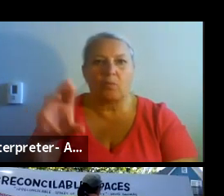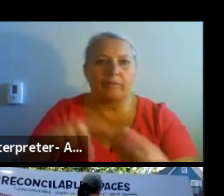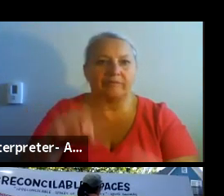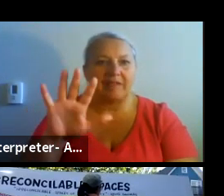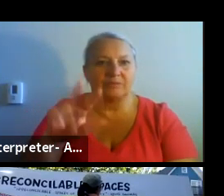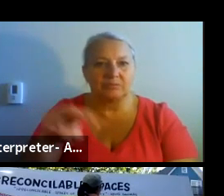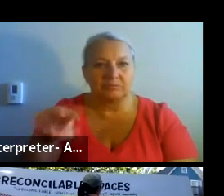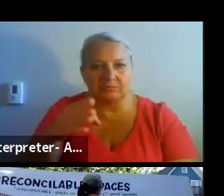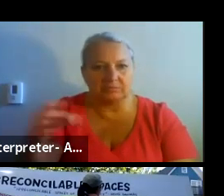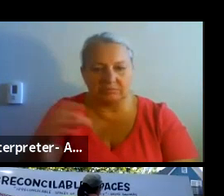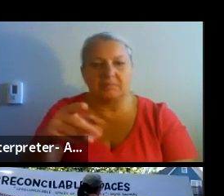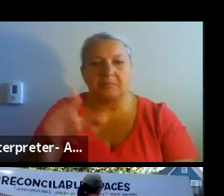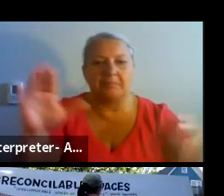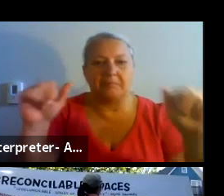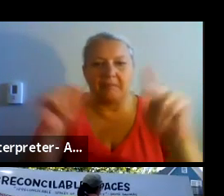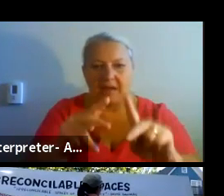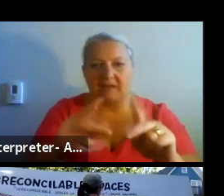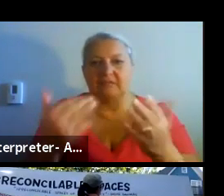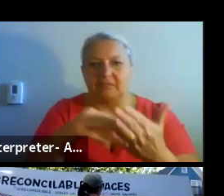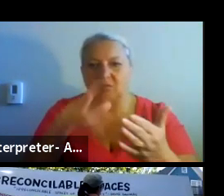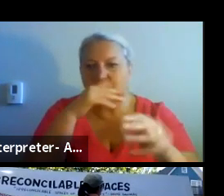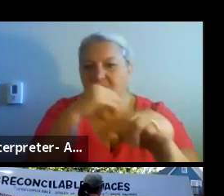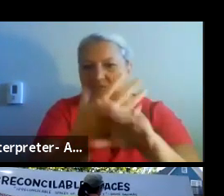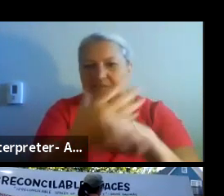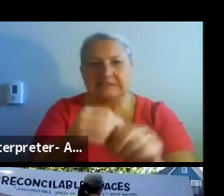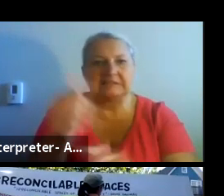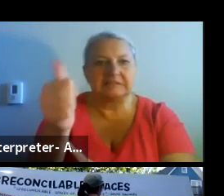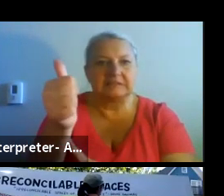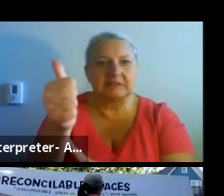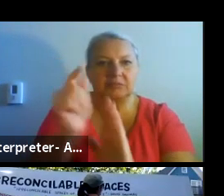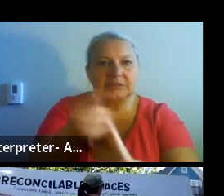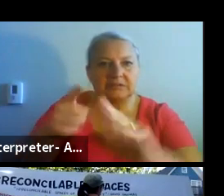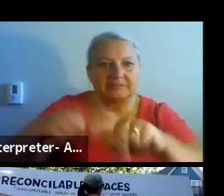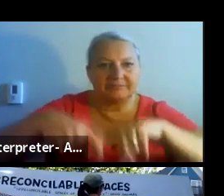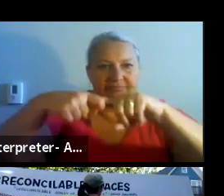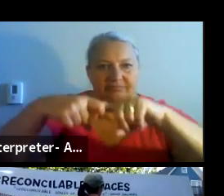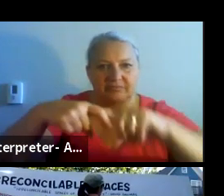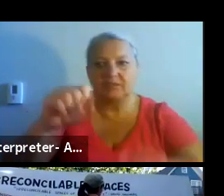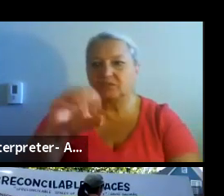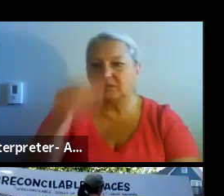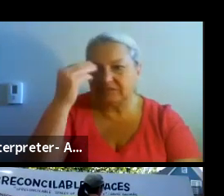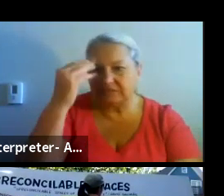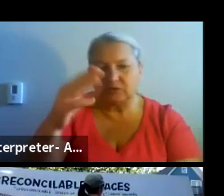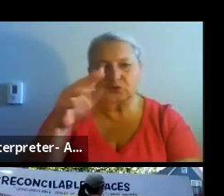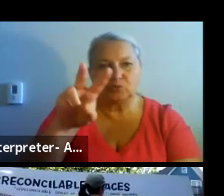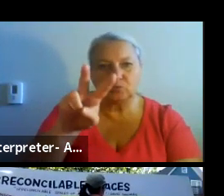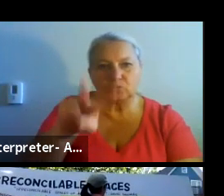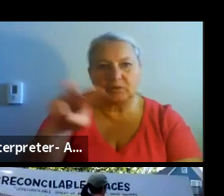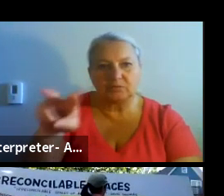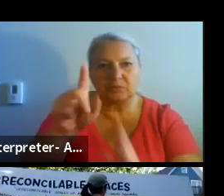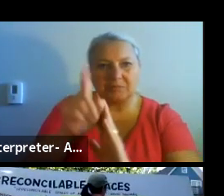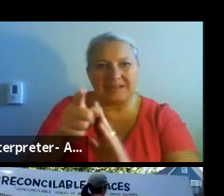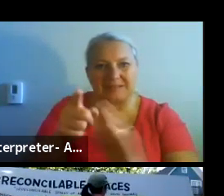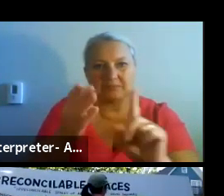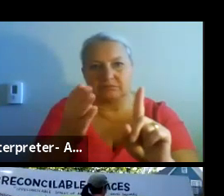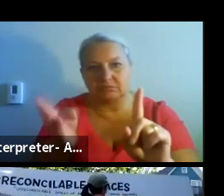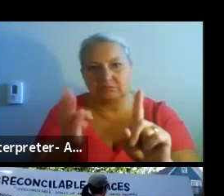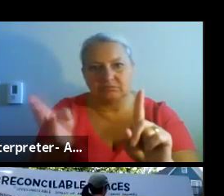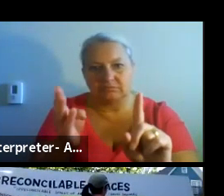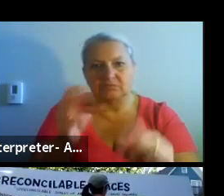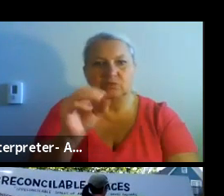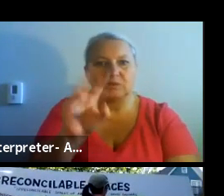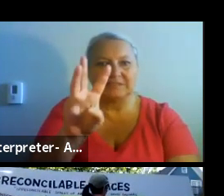everyone, and we will be together virtually in 10 minutes. Remember, that's 22 after the hour. 4:22,